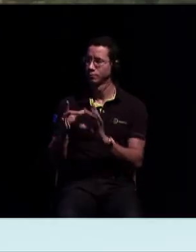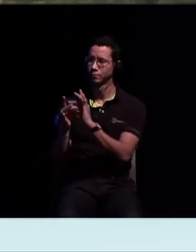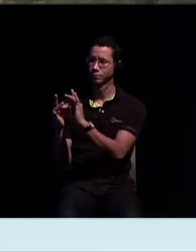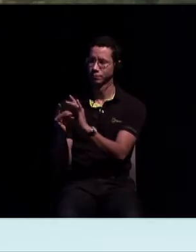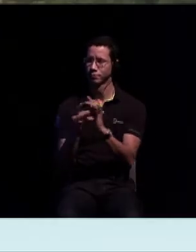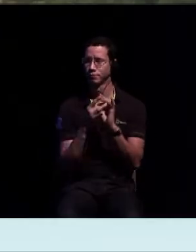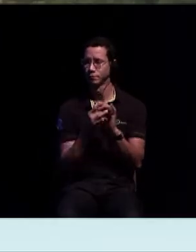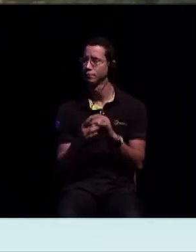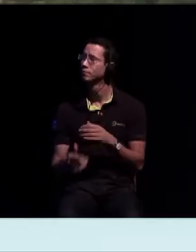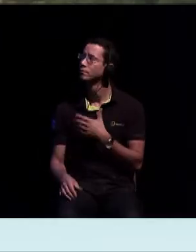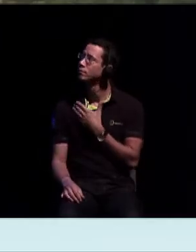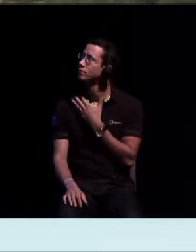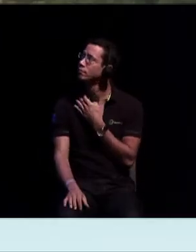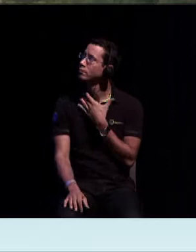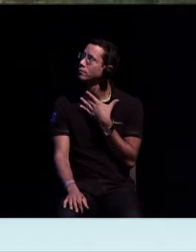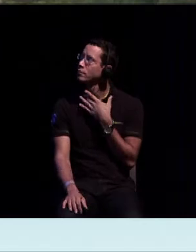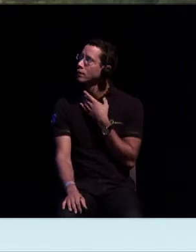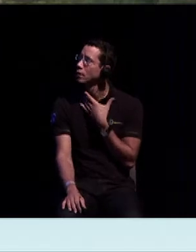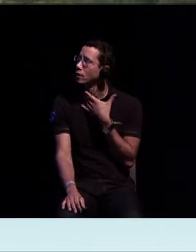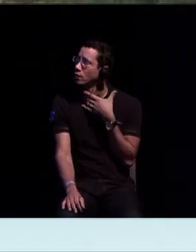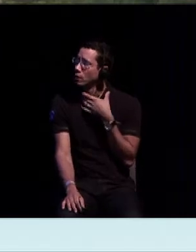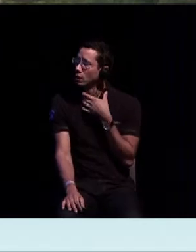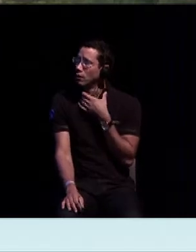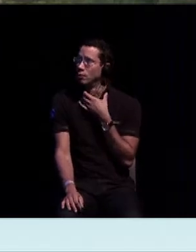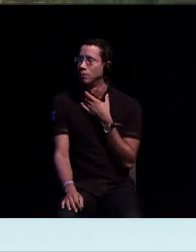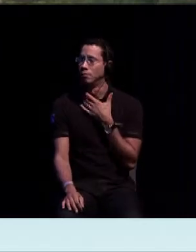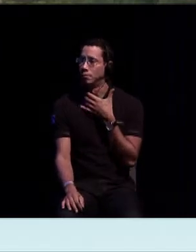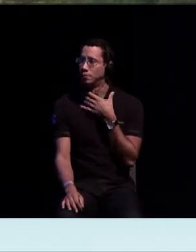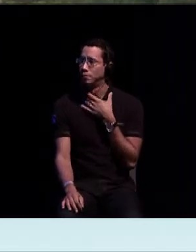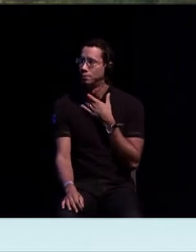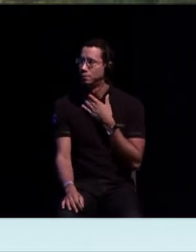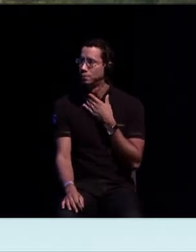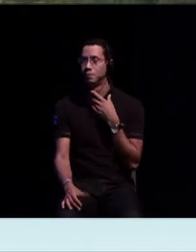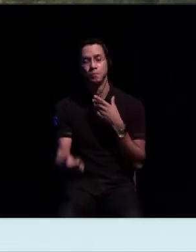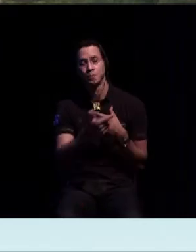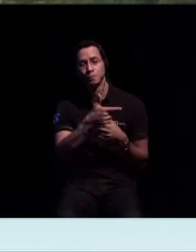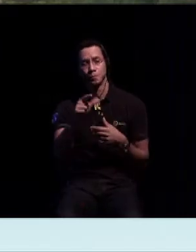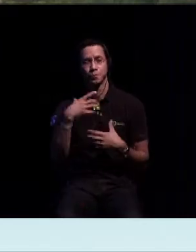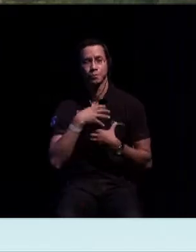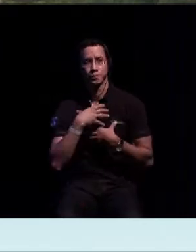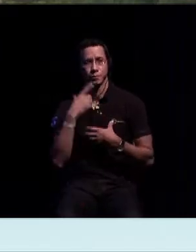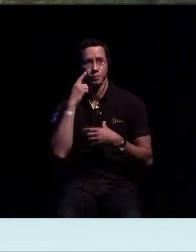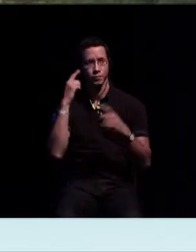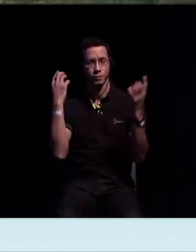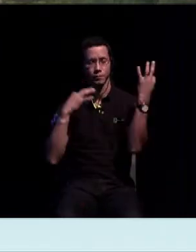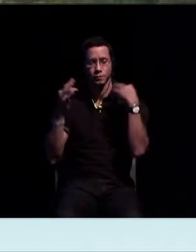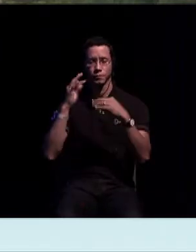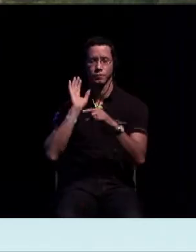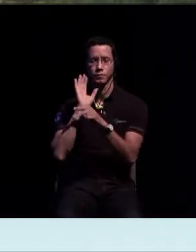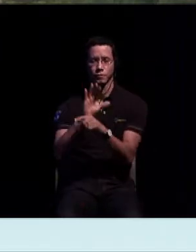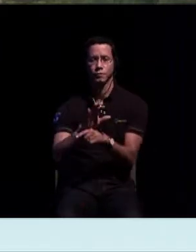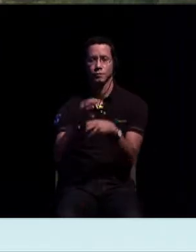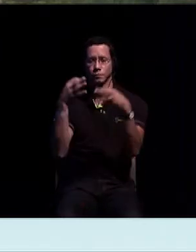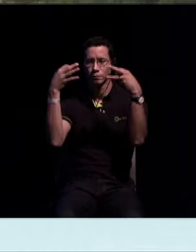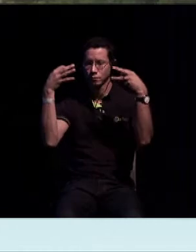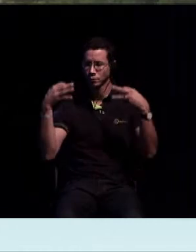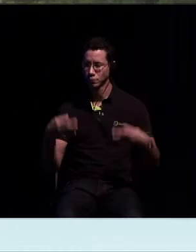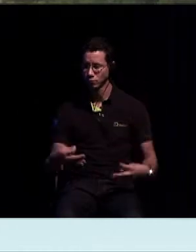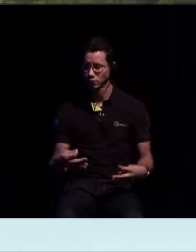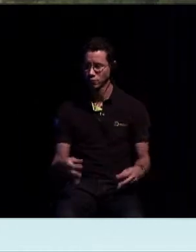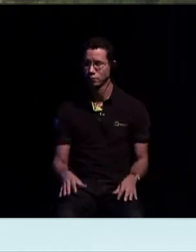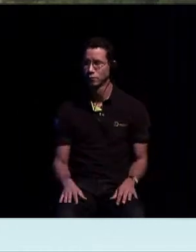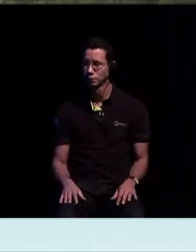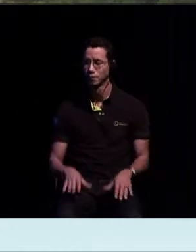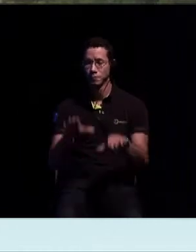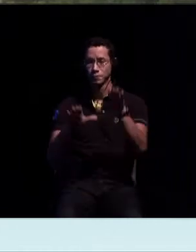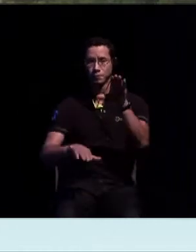The other thing that I'm interested in is the capacity of tourism to promote justice, and perhaps we can understand the power of